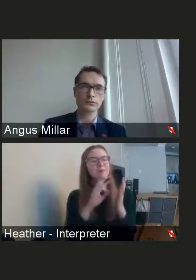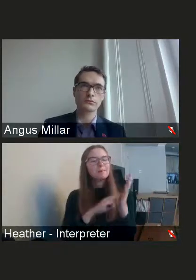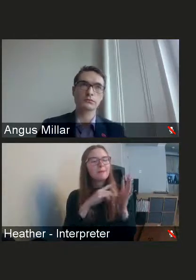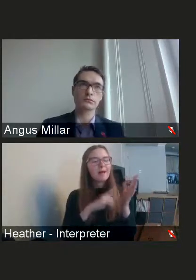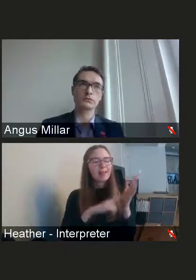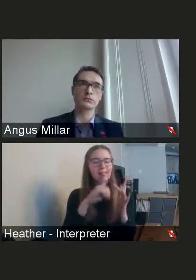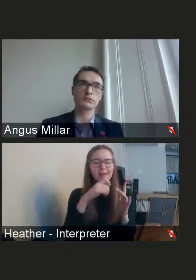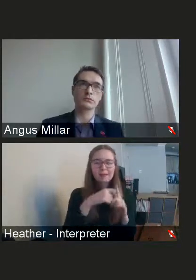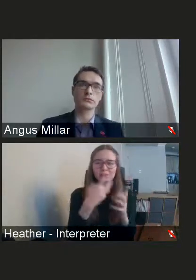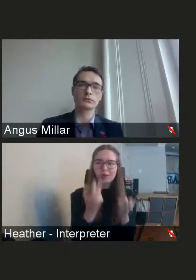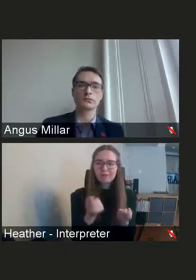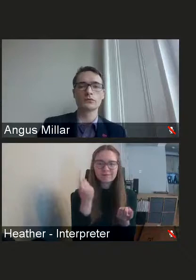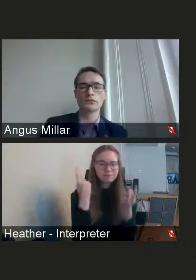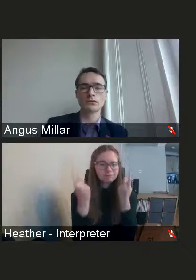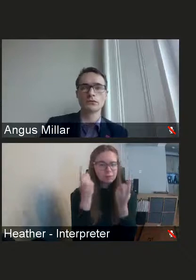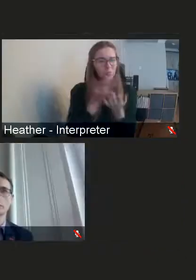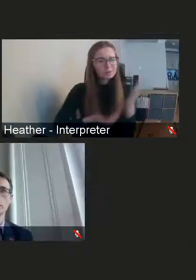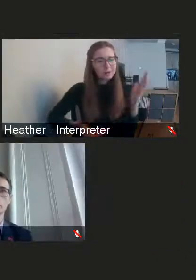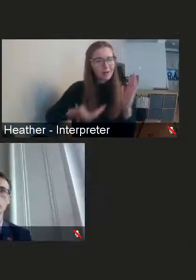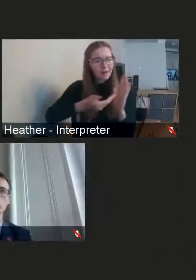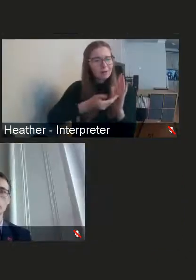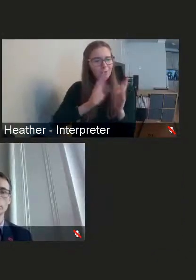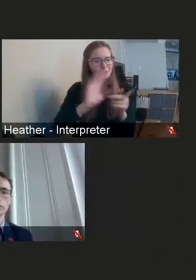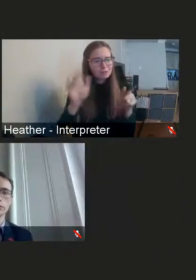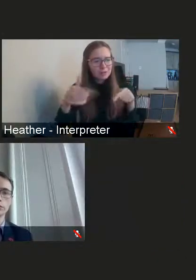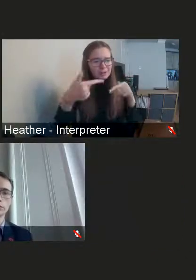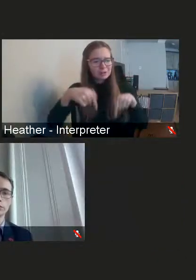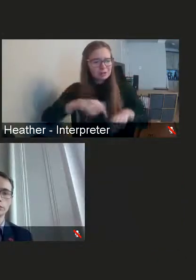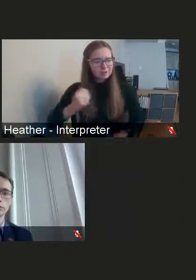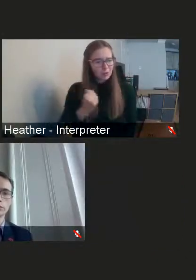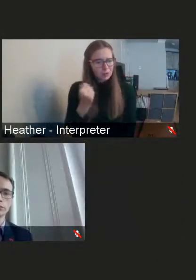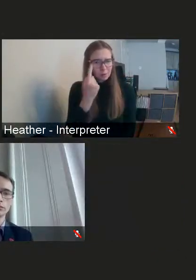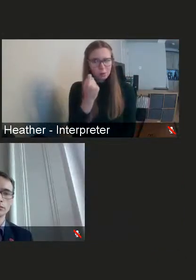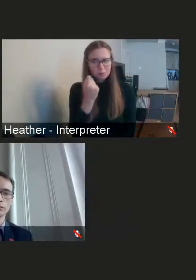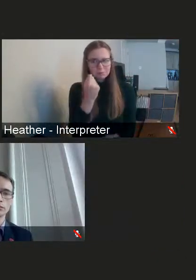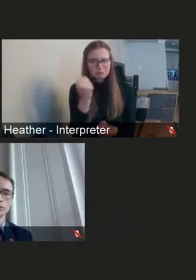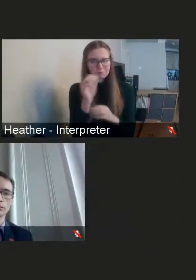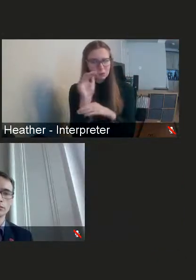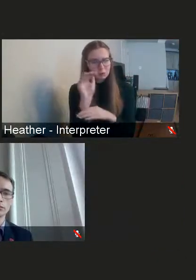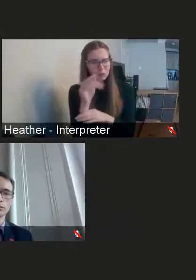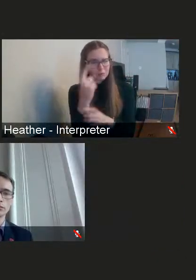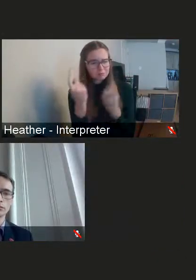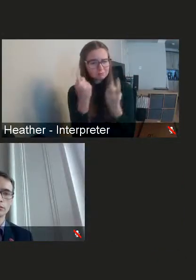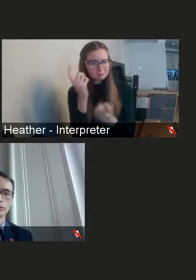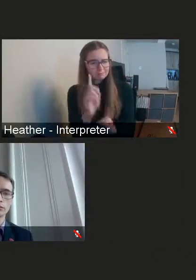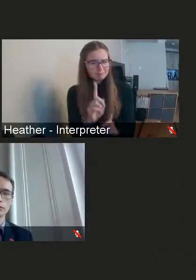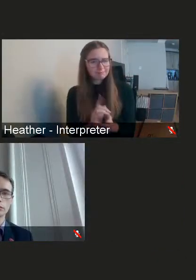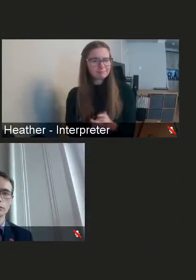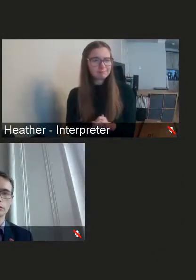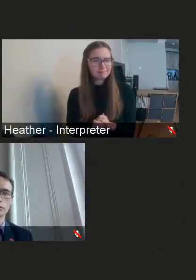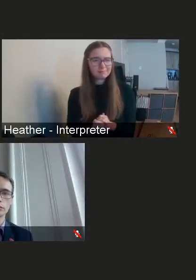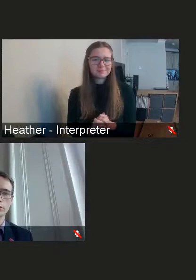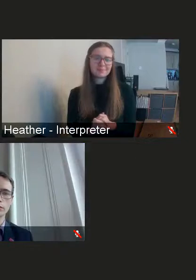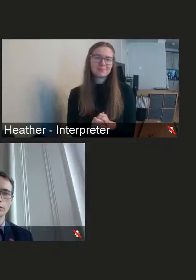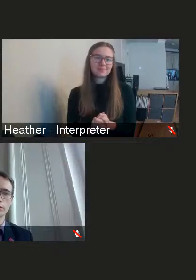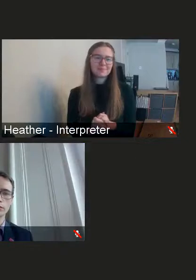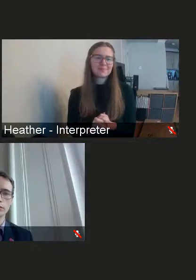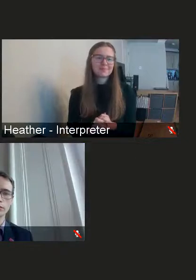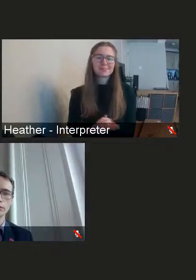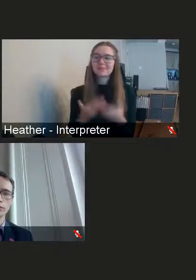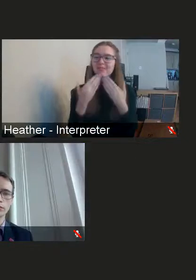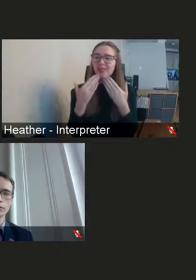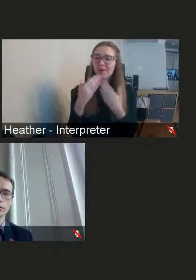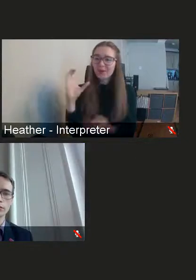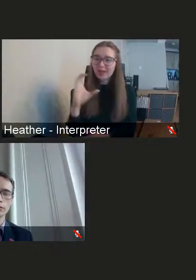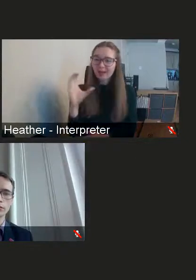the challenges that we have in Scotland will be? Thank you for that, Claire. And